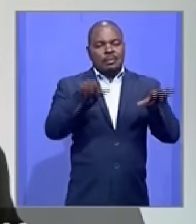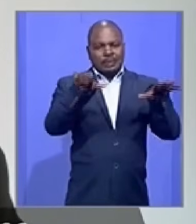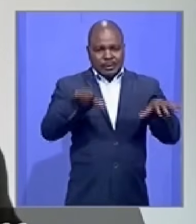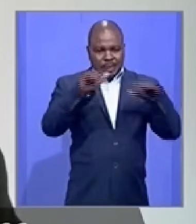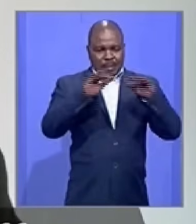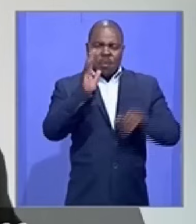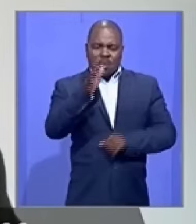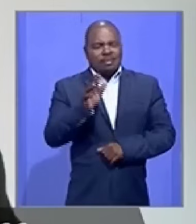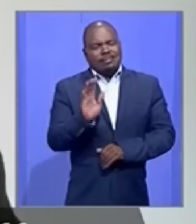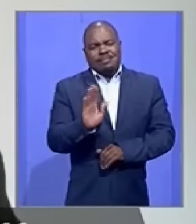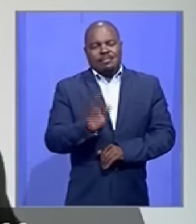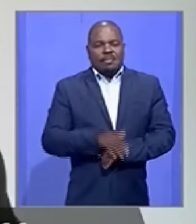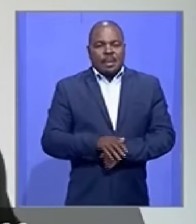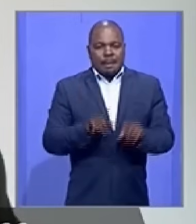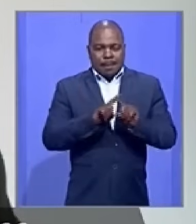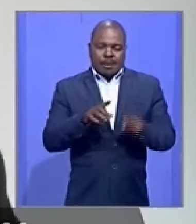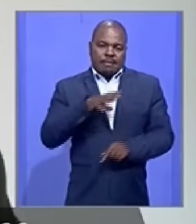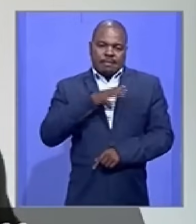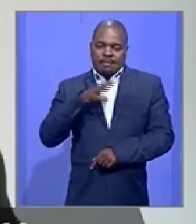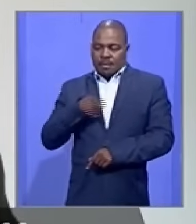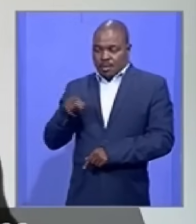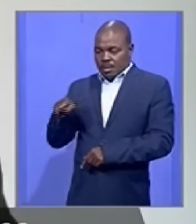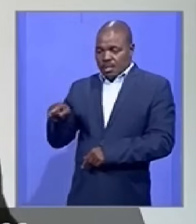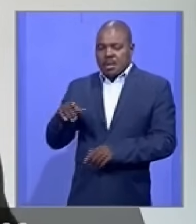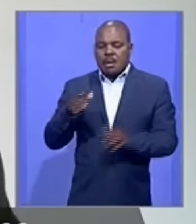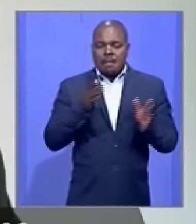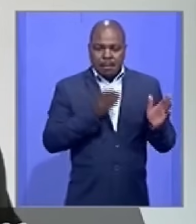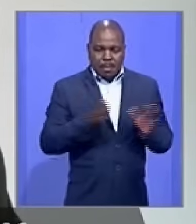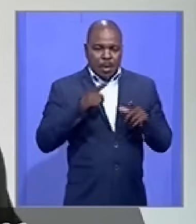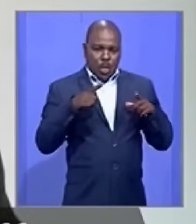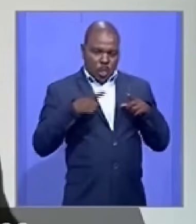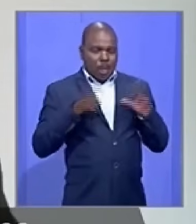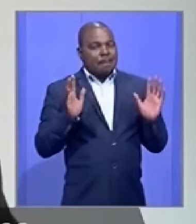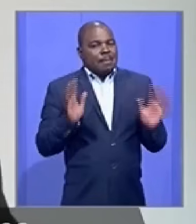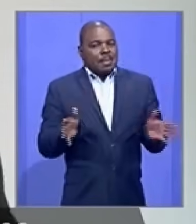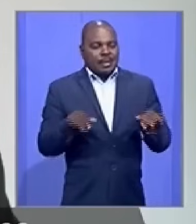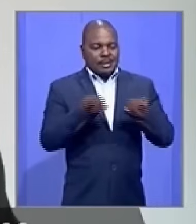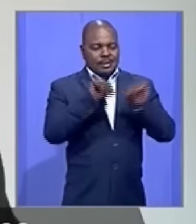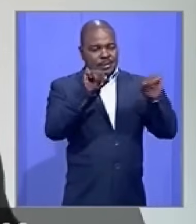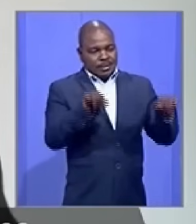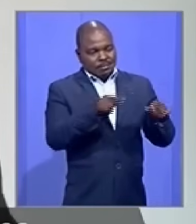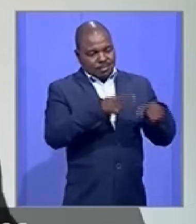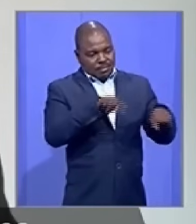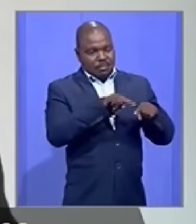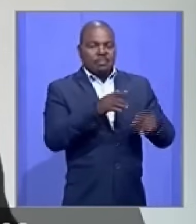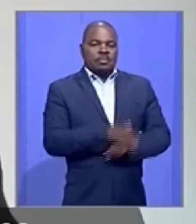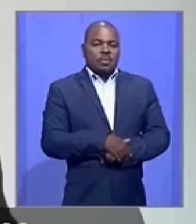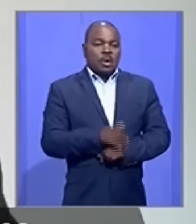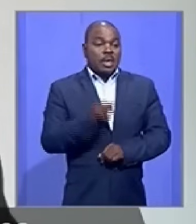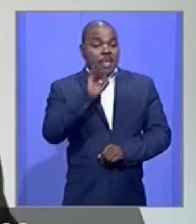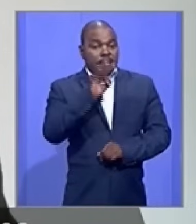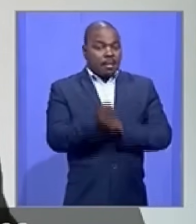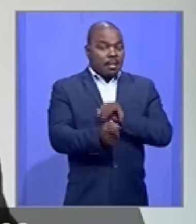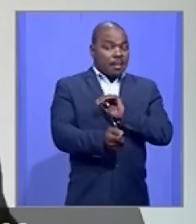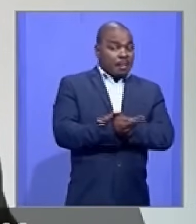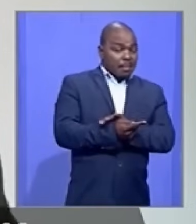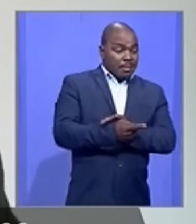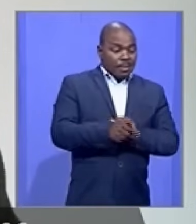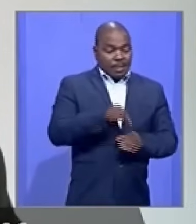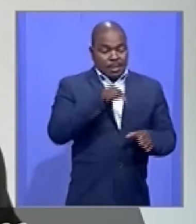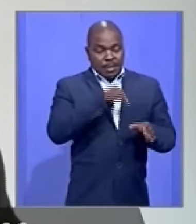16, but it's simply a way of preparing the system operator in eventuality